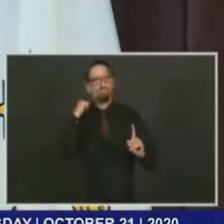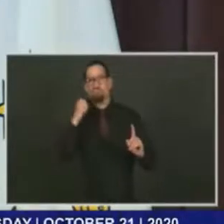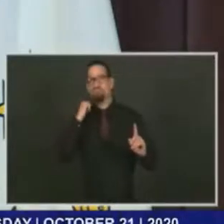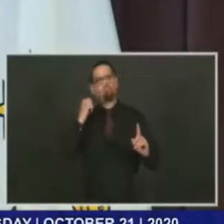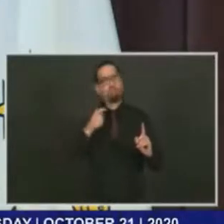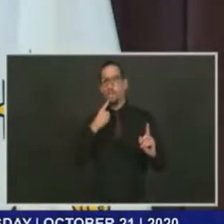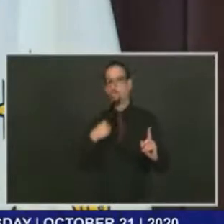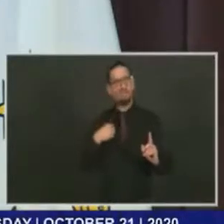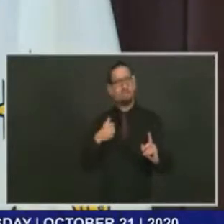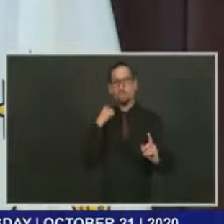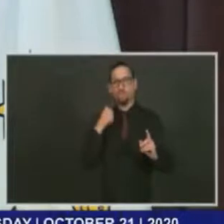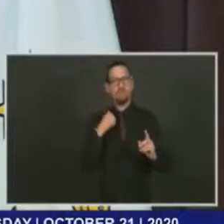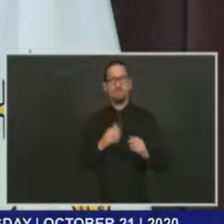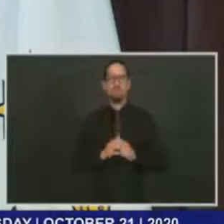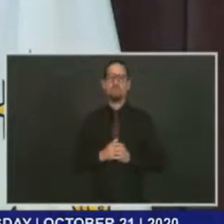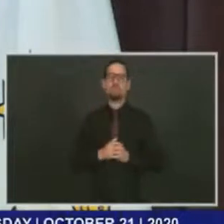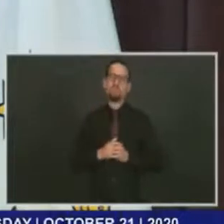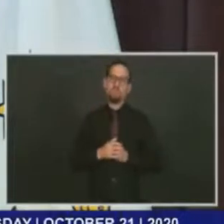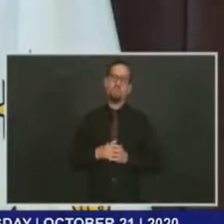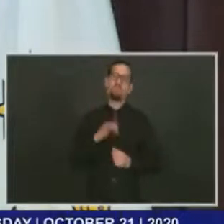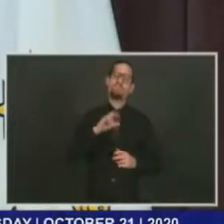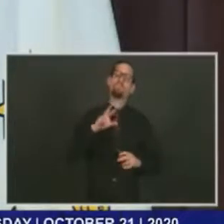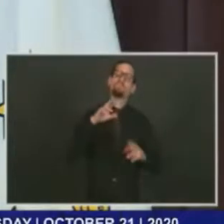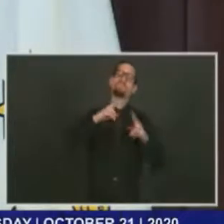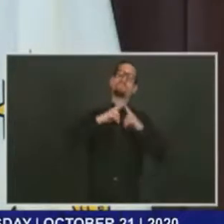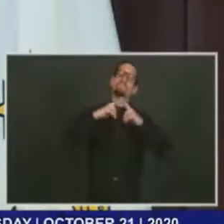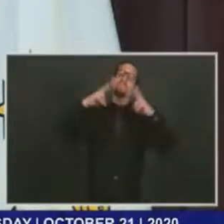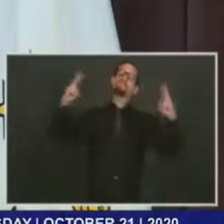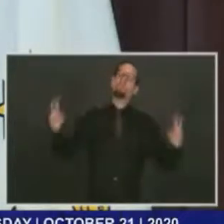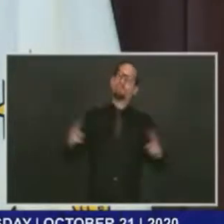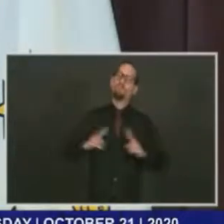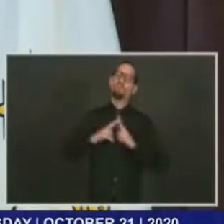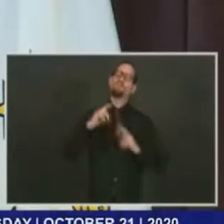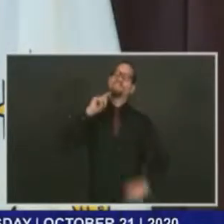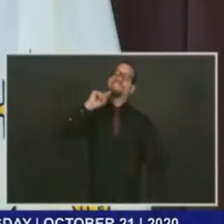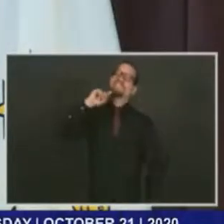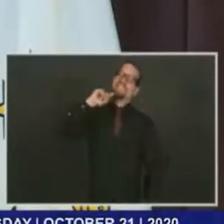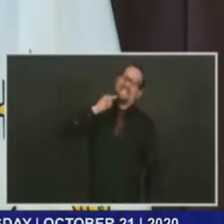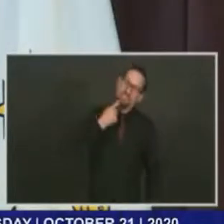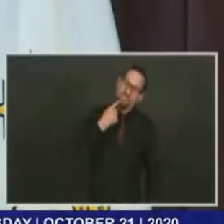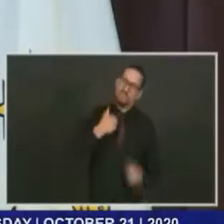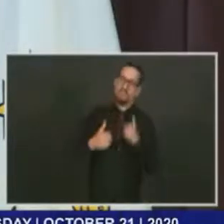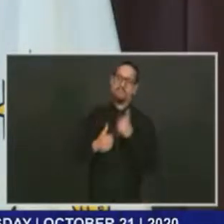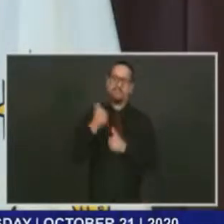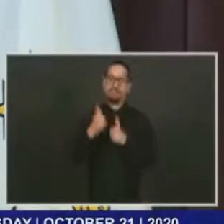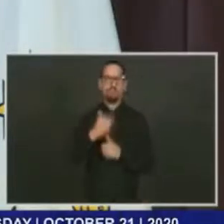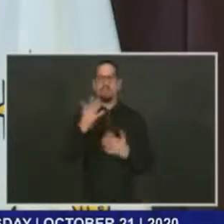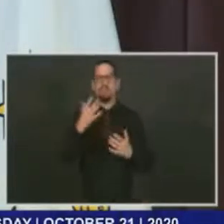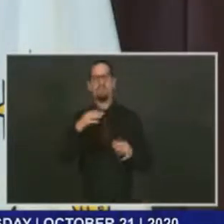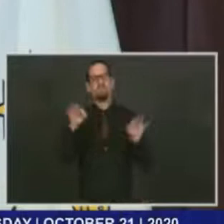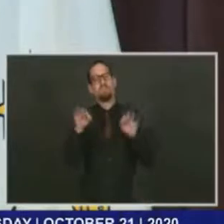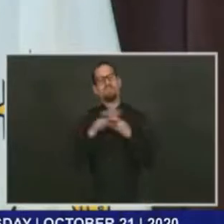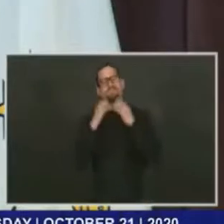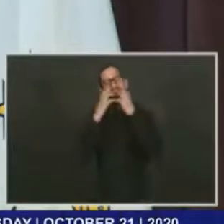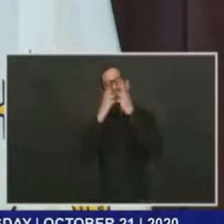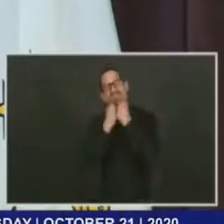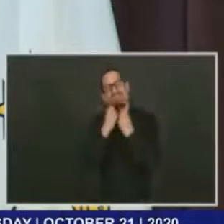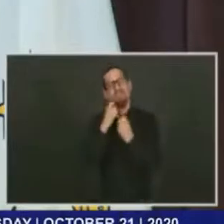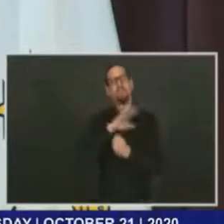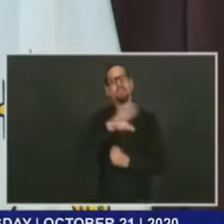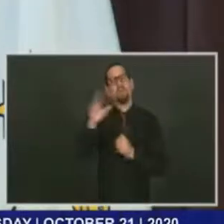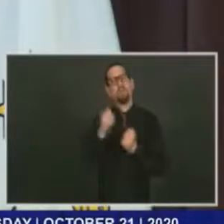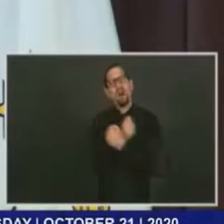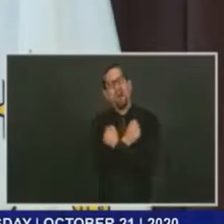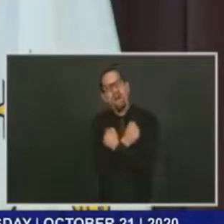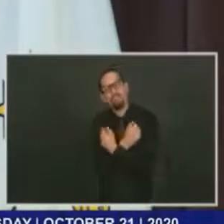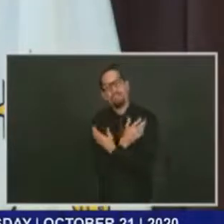health consequences for the people around you, the people that you know, the people that you love. We will only ever use the